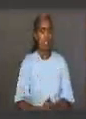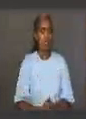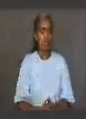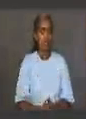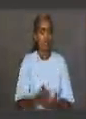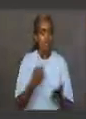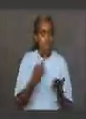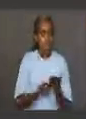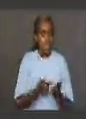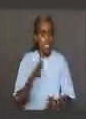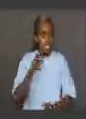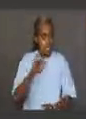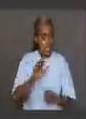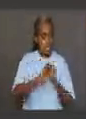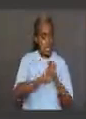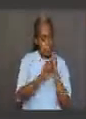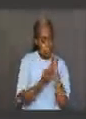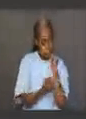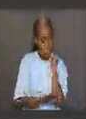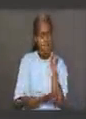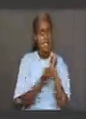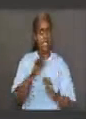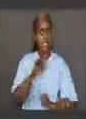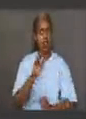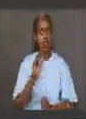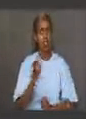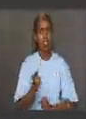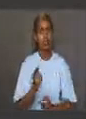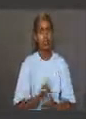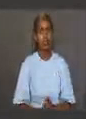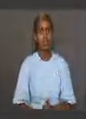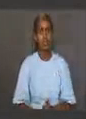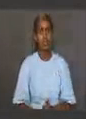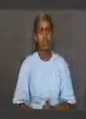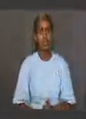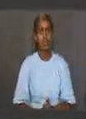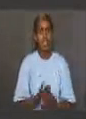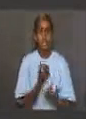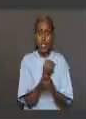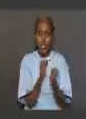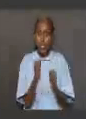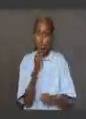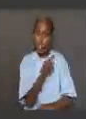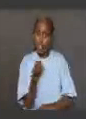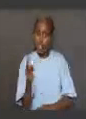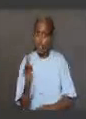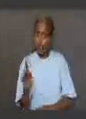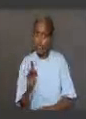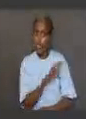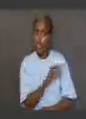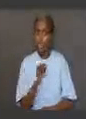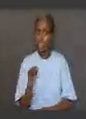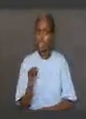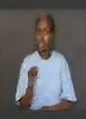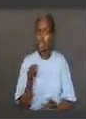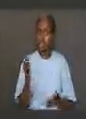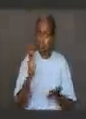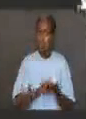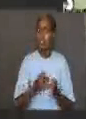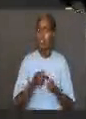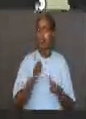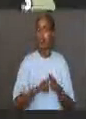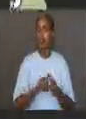Here are 3 basic logarithms. Solve each one and I'll be right back.